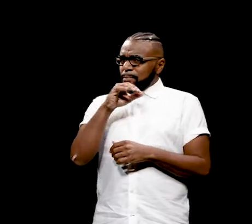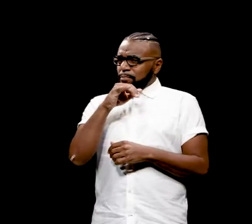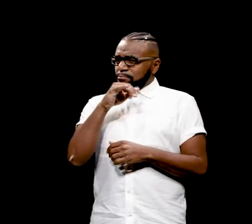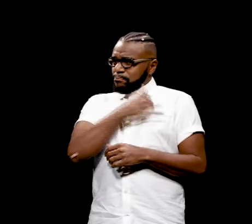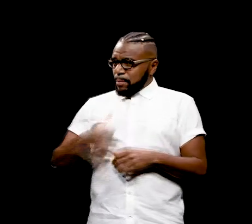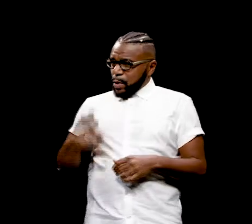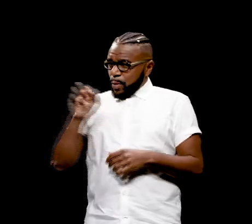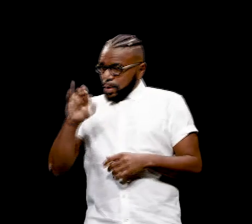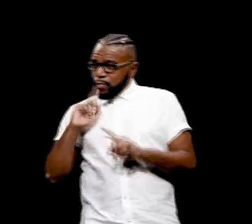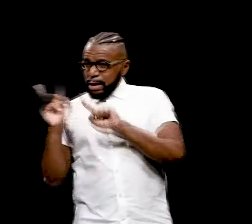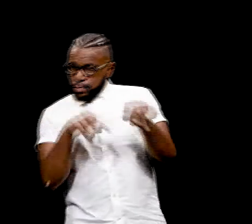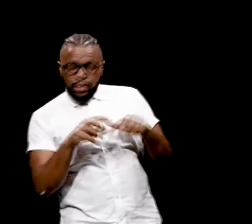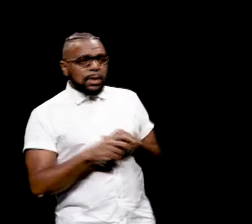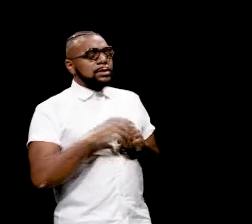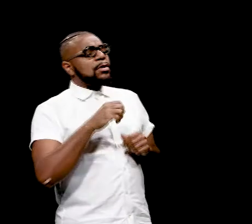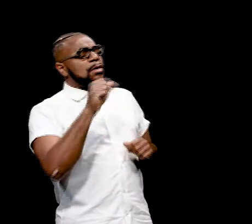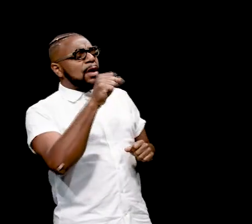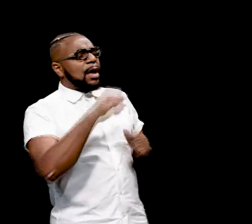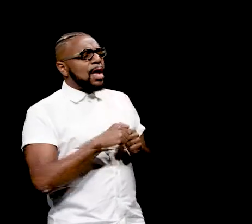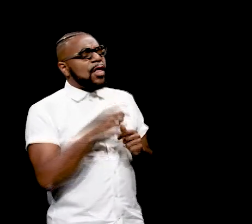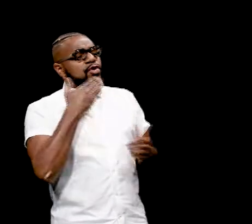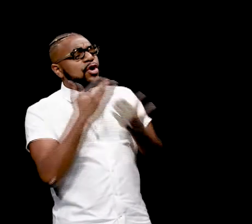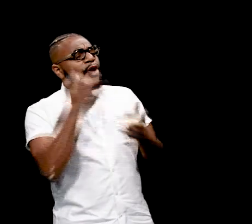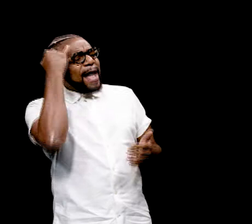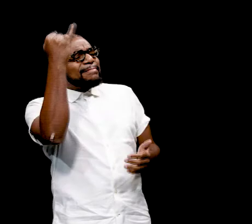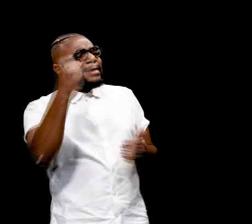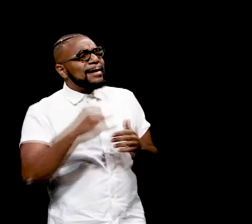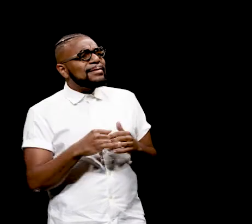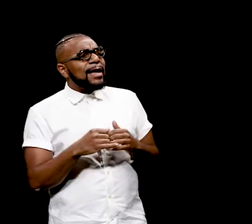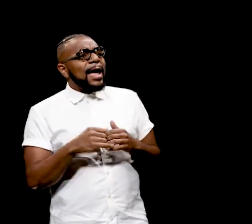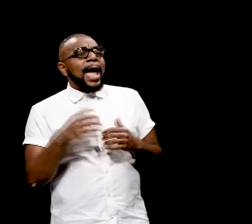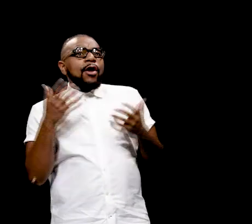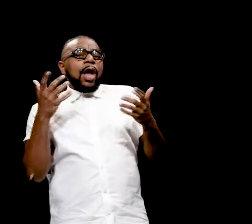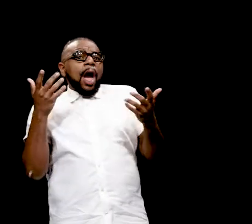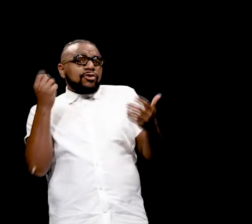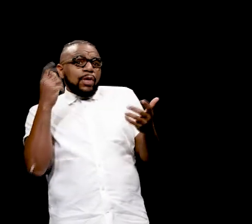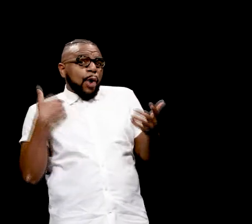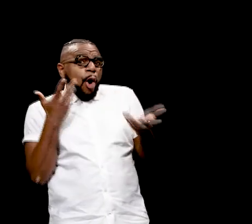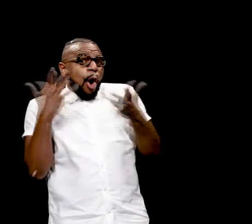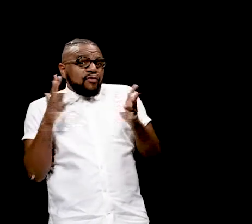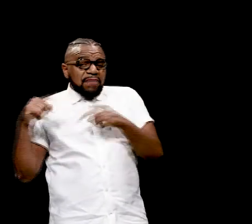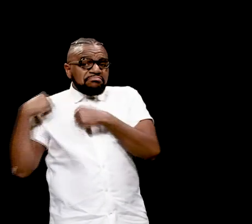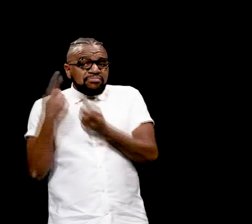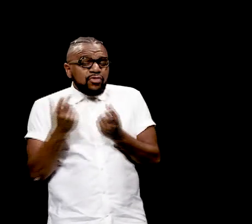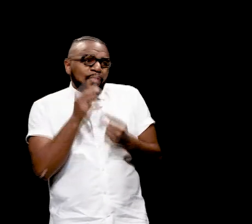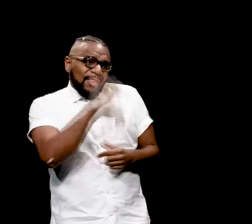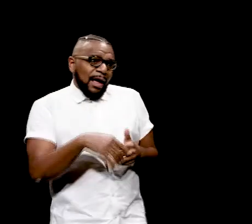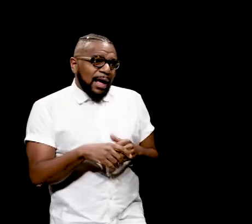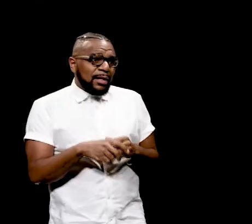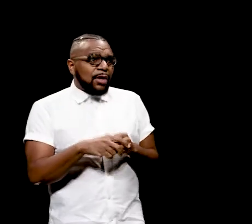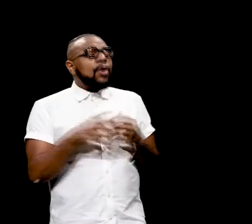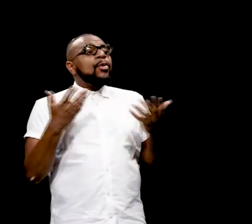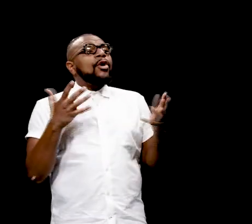Yeah, sure. I mean, all of those are good ideas, and all of those are ideas that are already underway or in some cases even completed. We